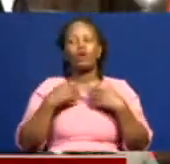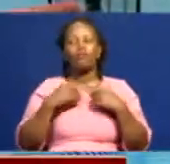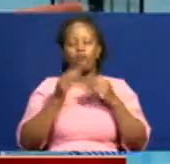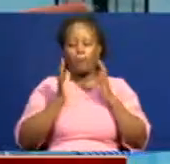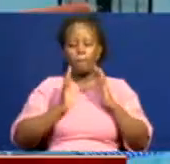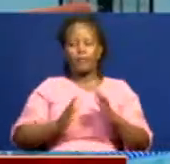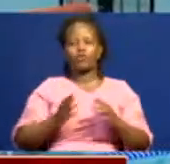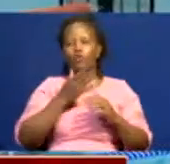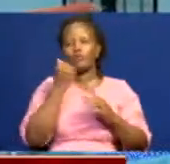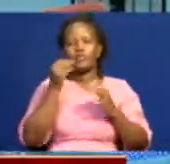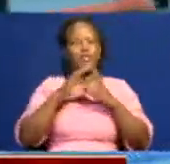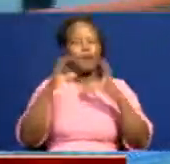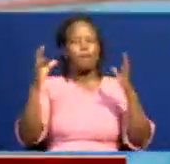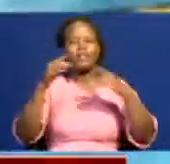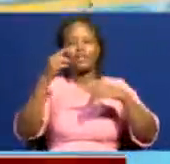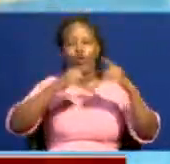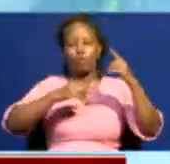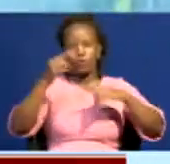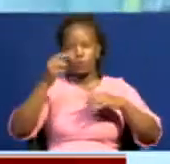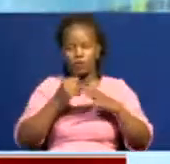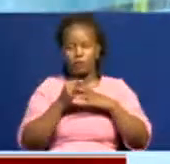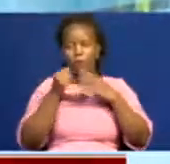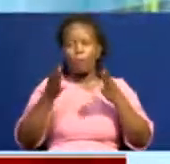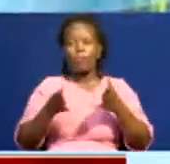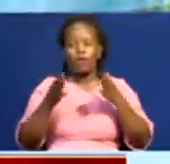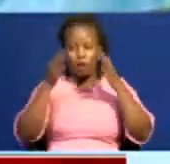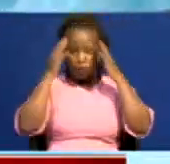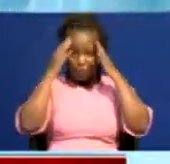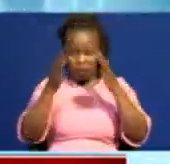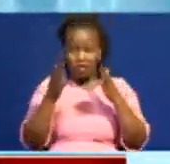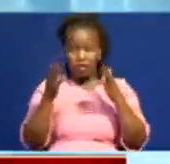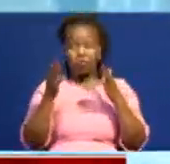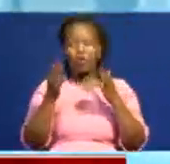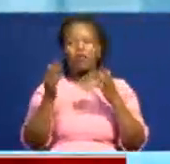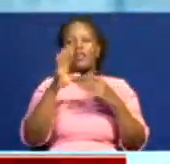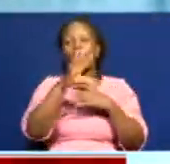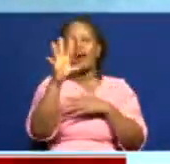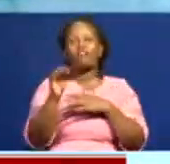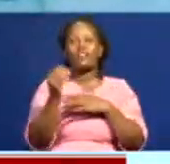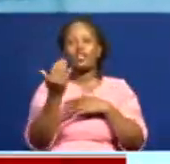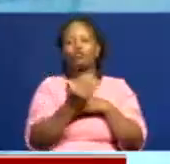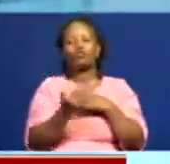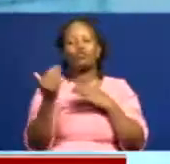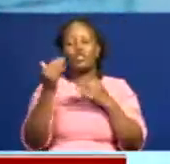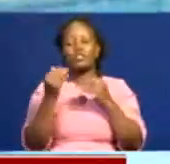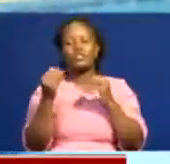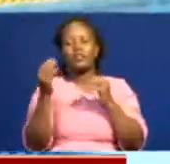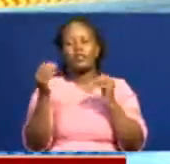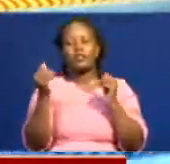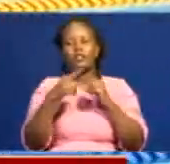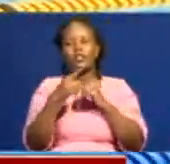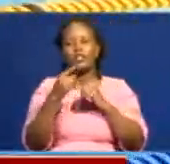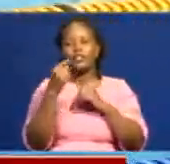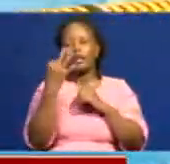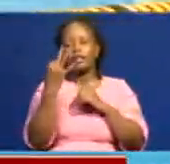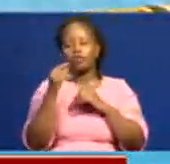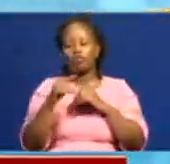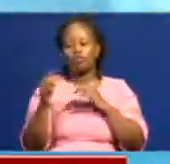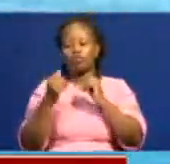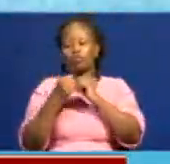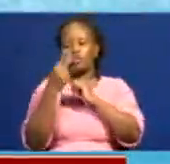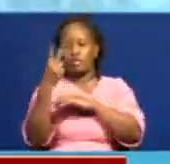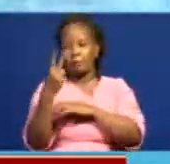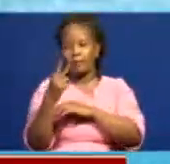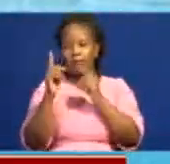competition. The Kenyan team will now shift focus to African Junior Championship, slated for that to 6th of December in Mauritius, and the